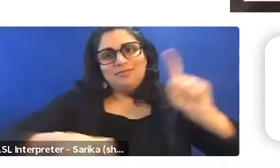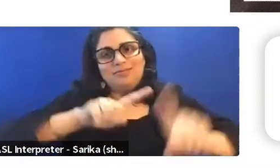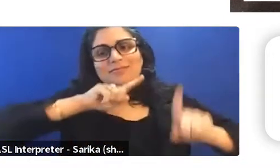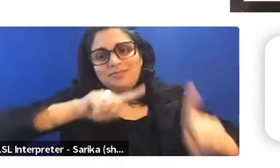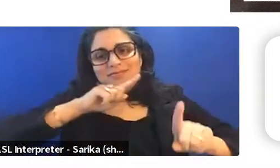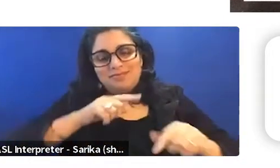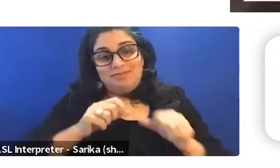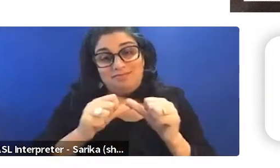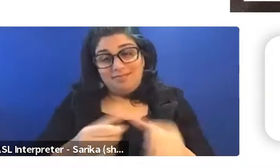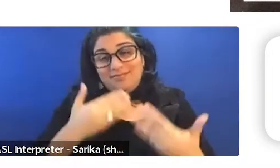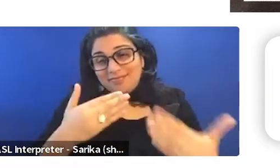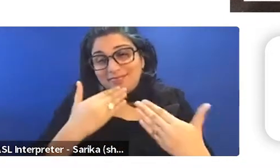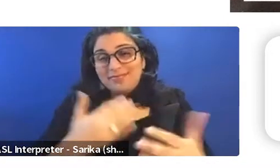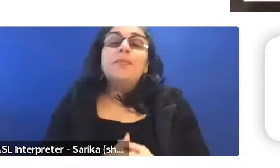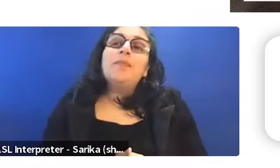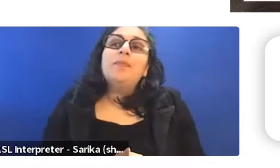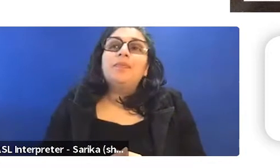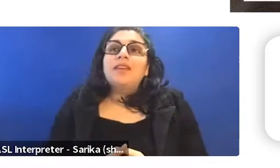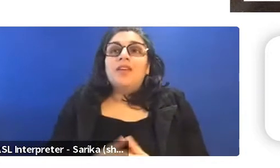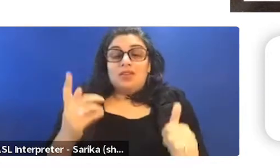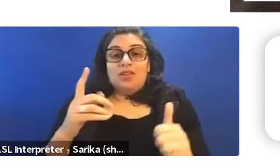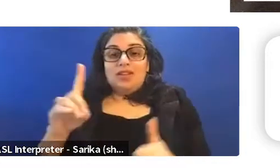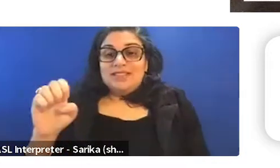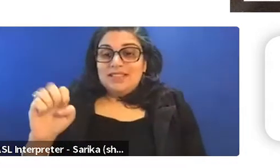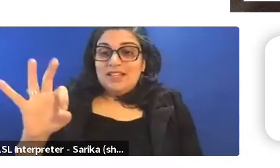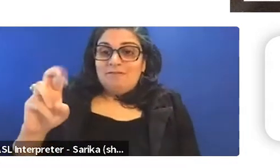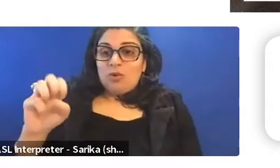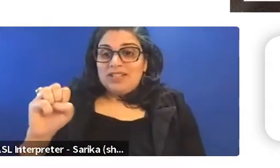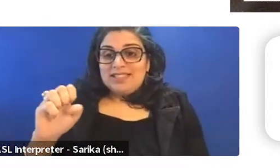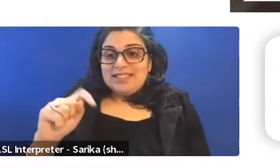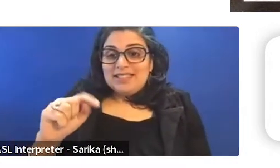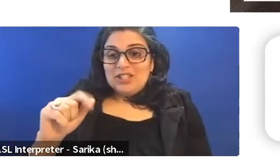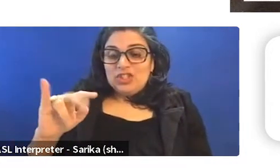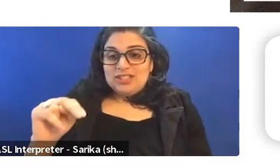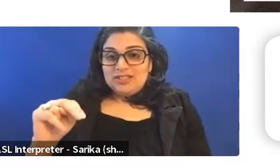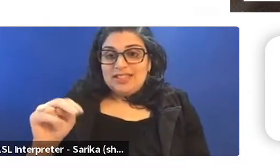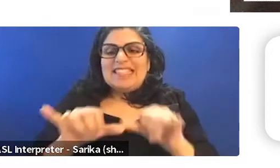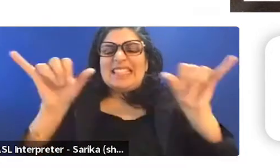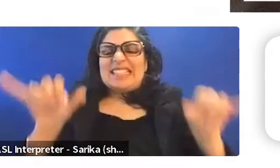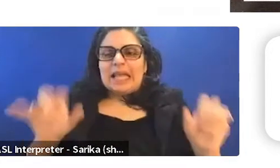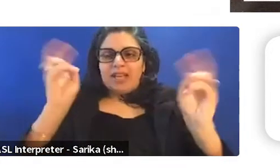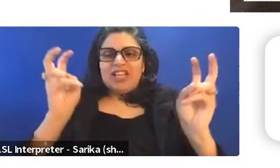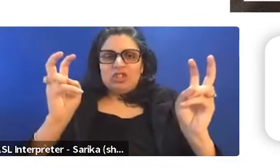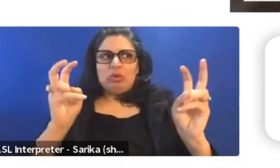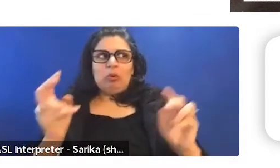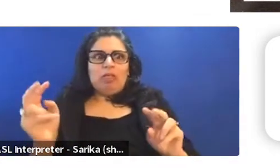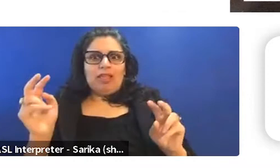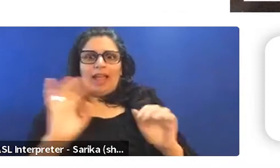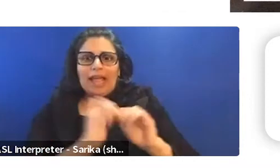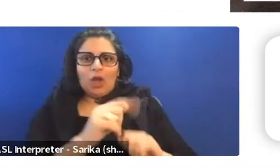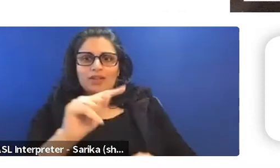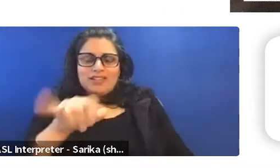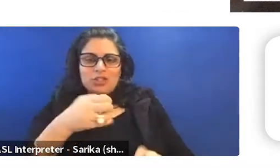there. So deforestation is a systemic issue, right? The way Teju was explaining it, right? You have cows